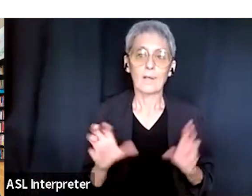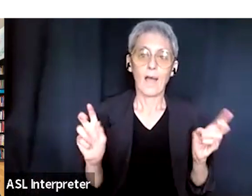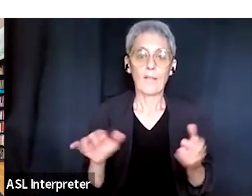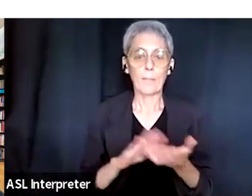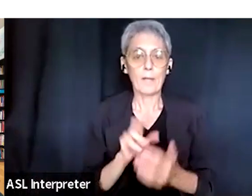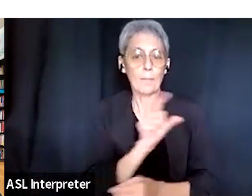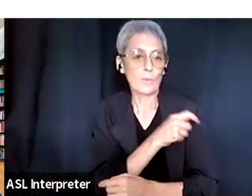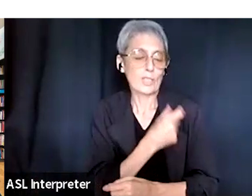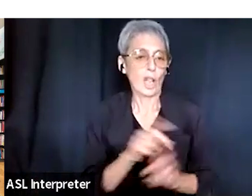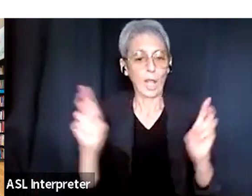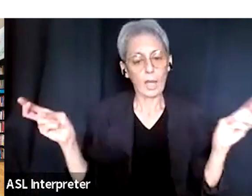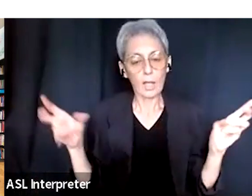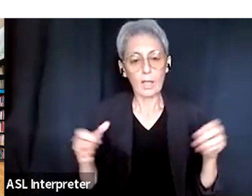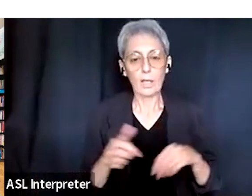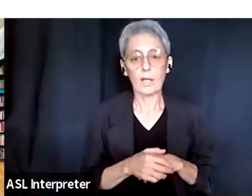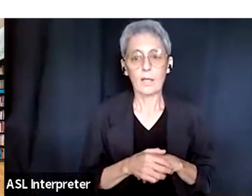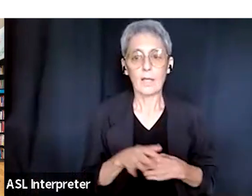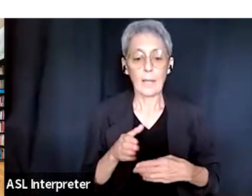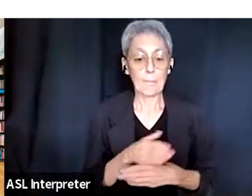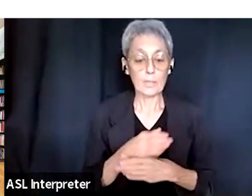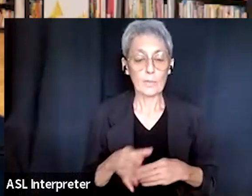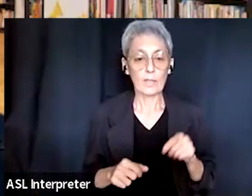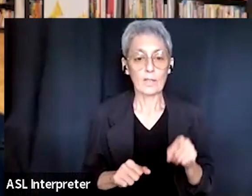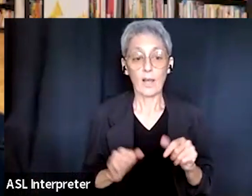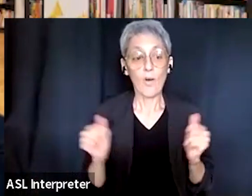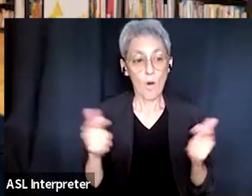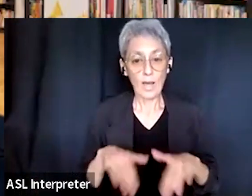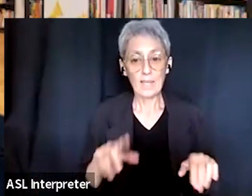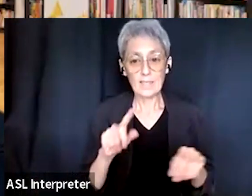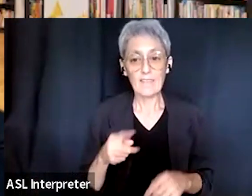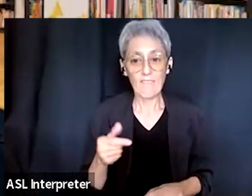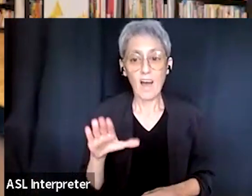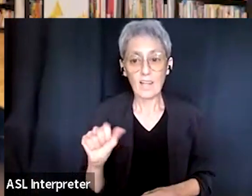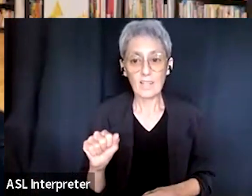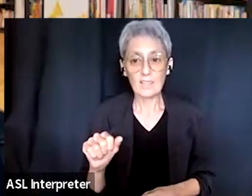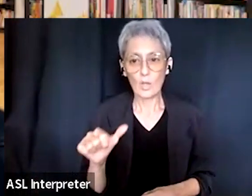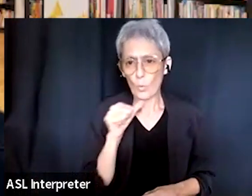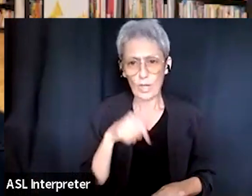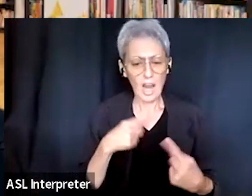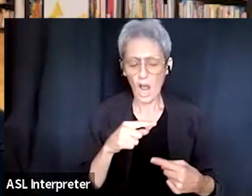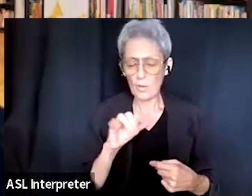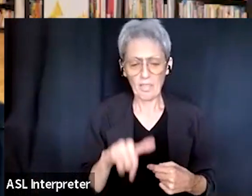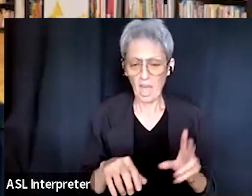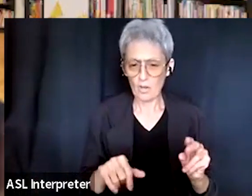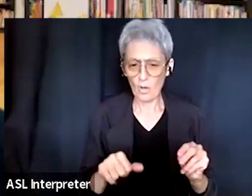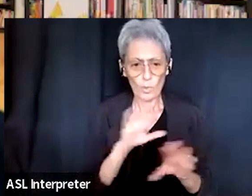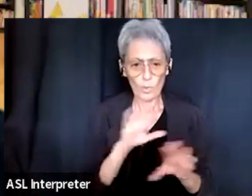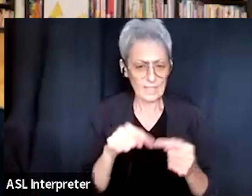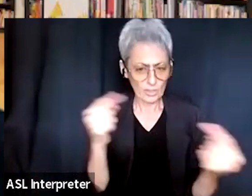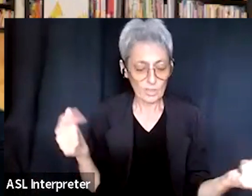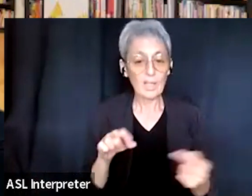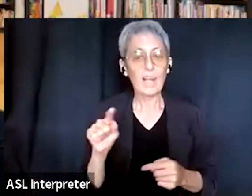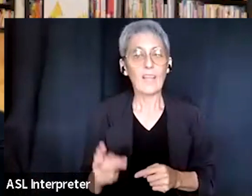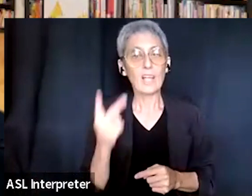Switzerland in between, going, actually, all kids need phonics. We're not disputing that at all, but they need to see the purpose of it within